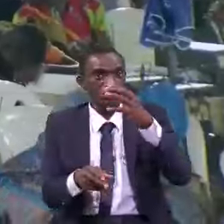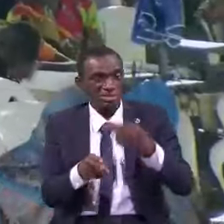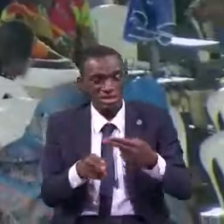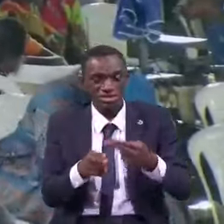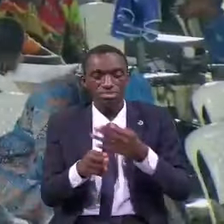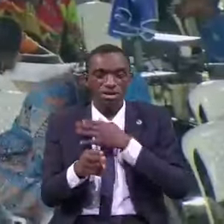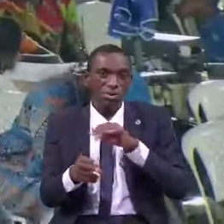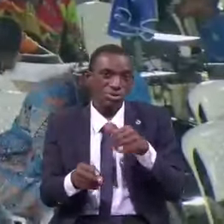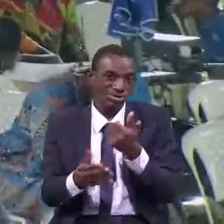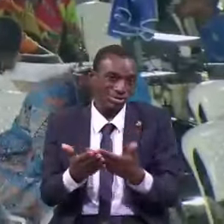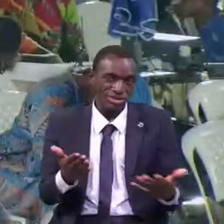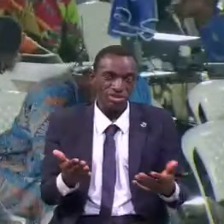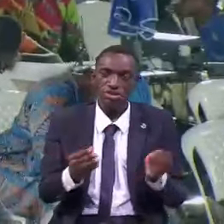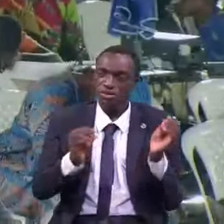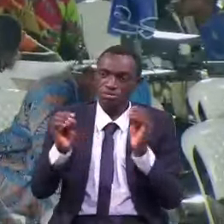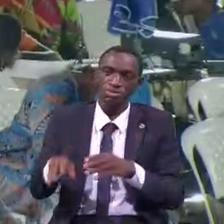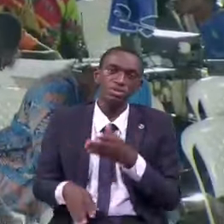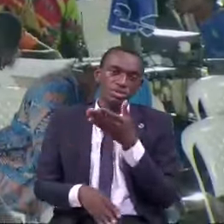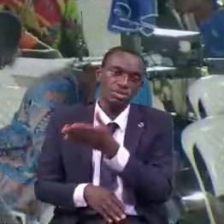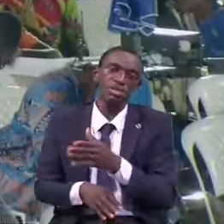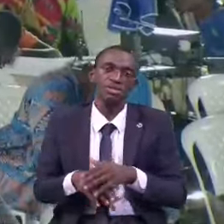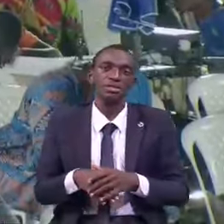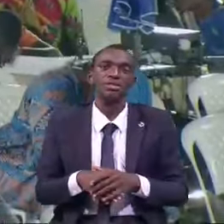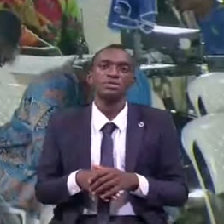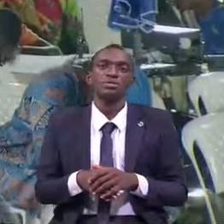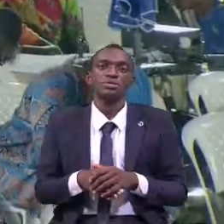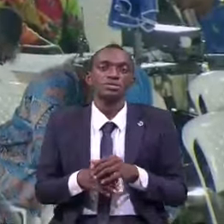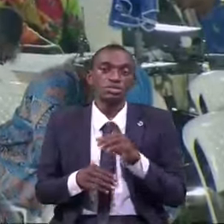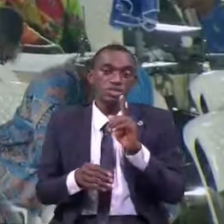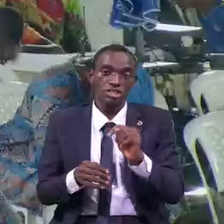You click on that link appearing on your screen.